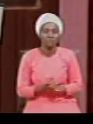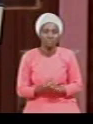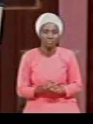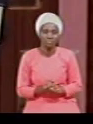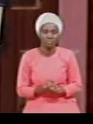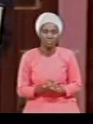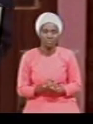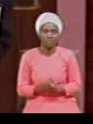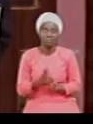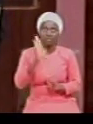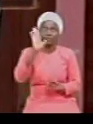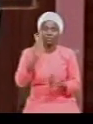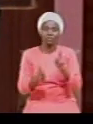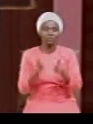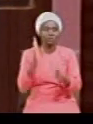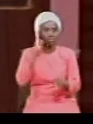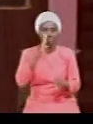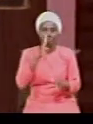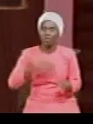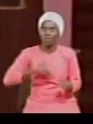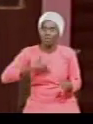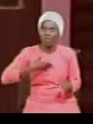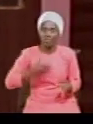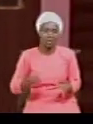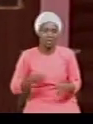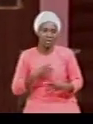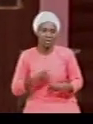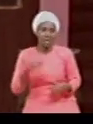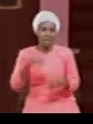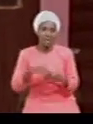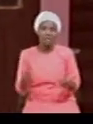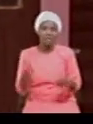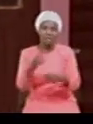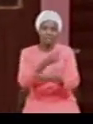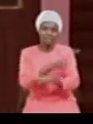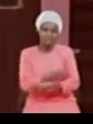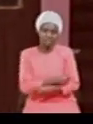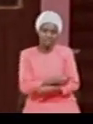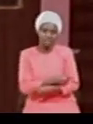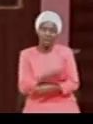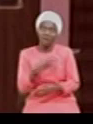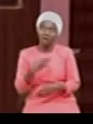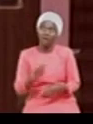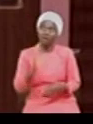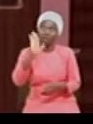Thy people shall be willing in the day of